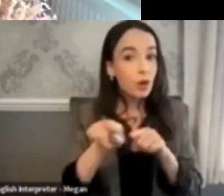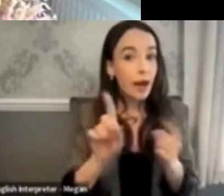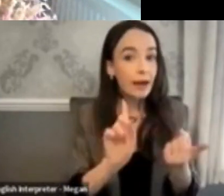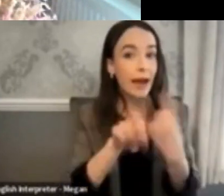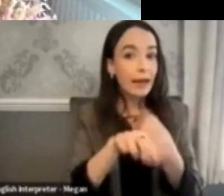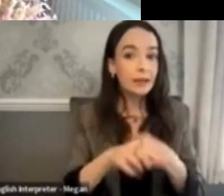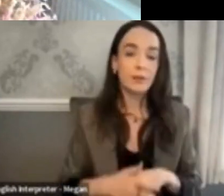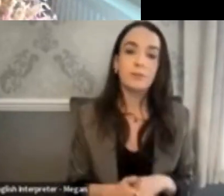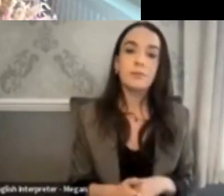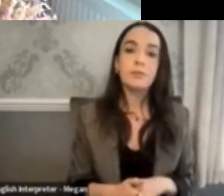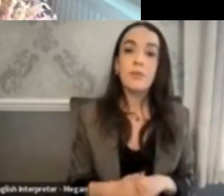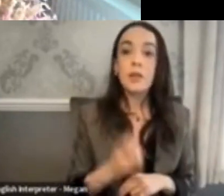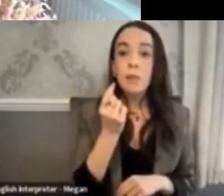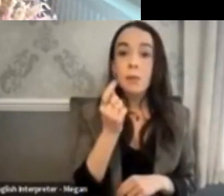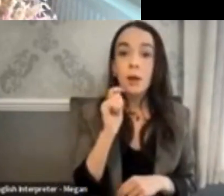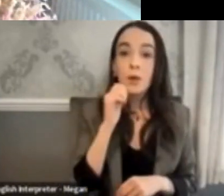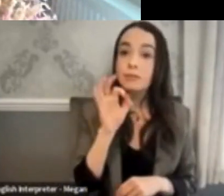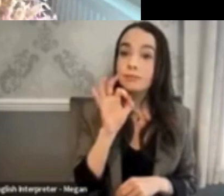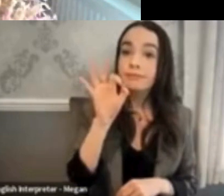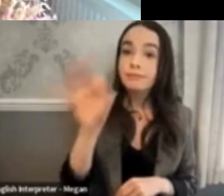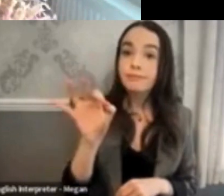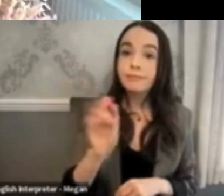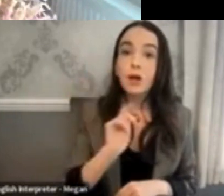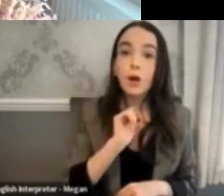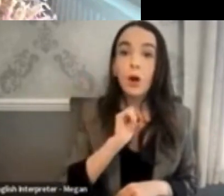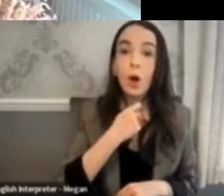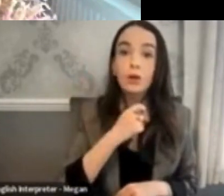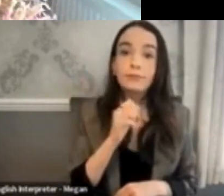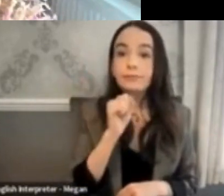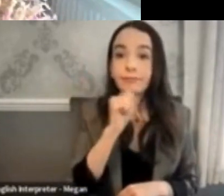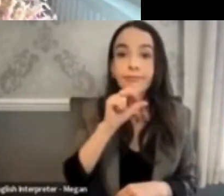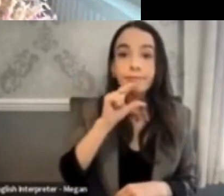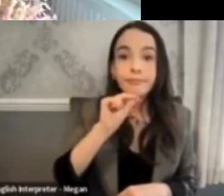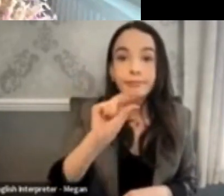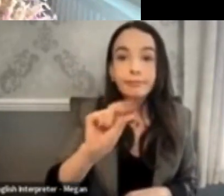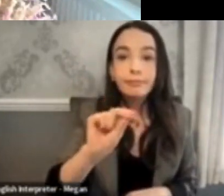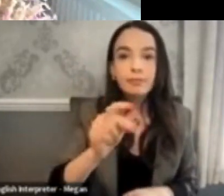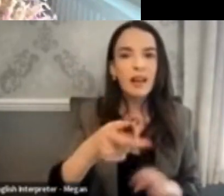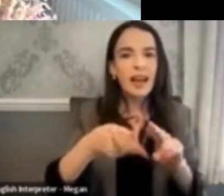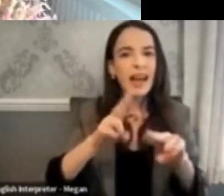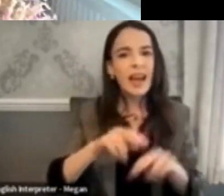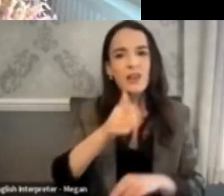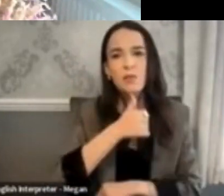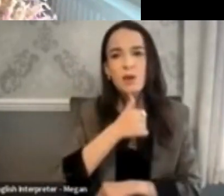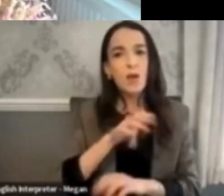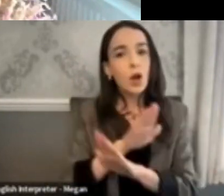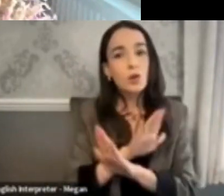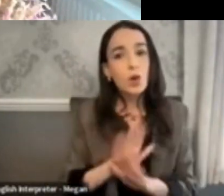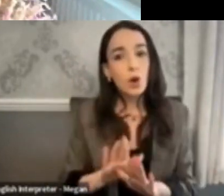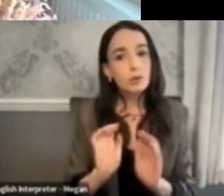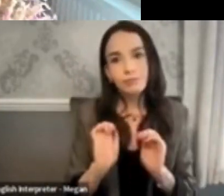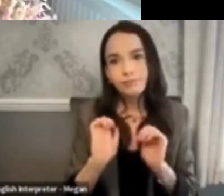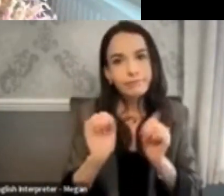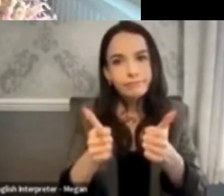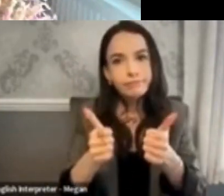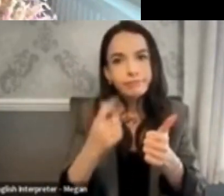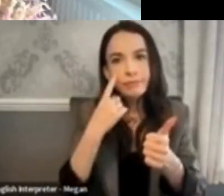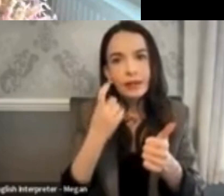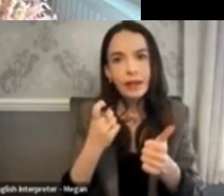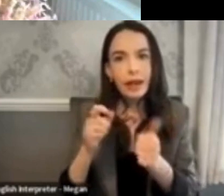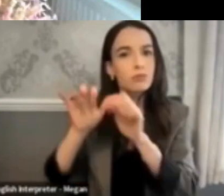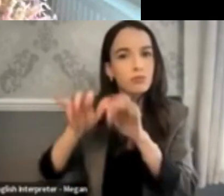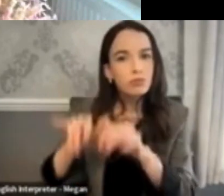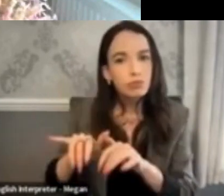invite you to turn on your microphone to ask your question. If you'd prefer not to speak in person, you can also ask your question